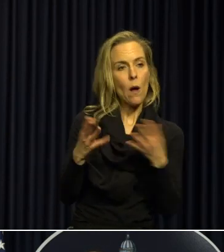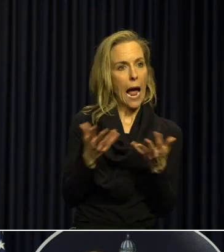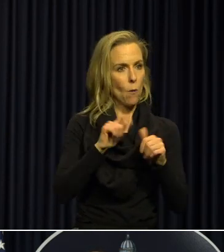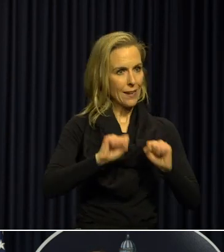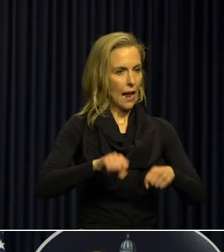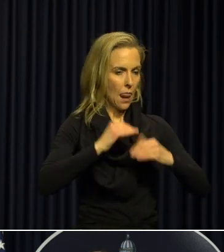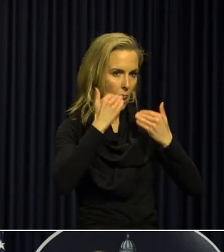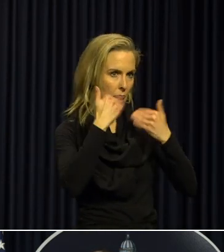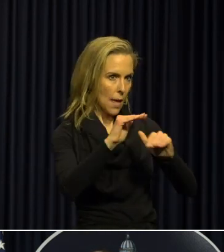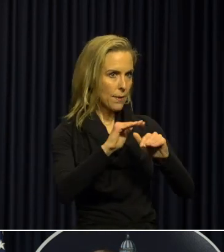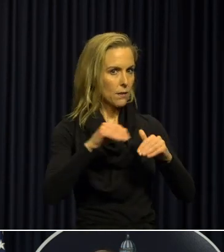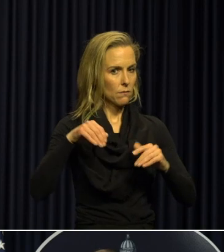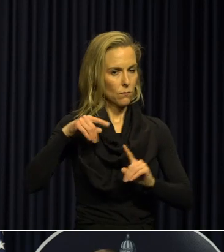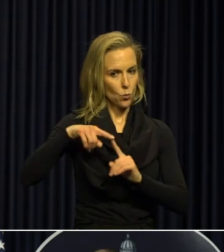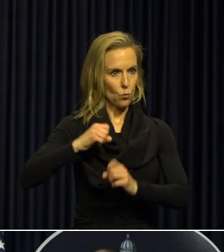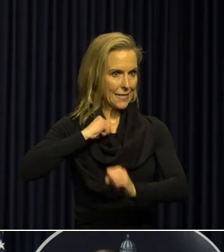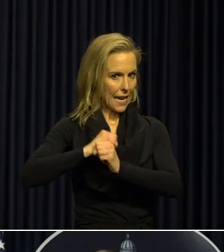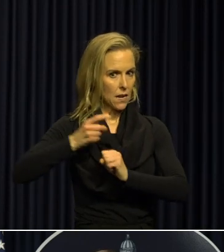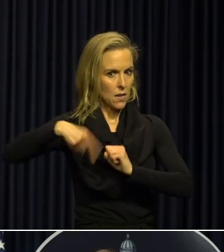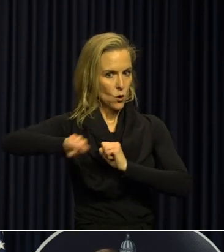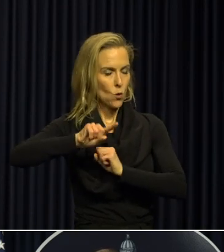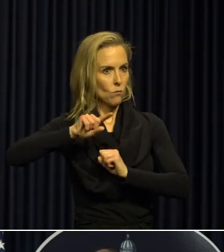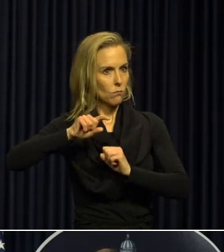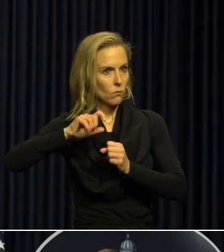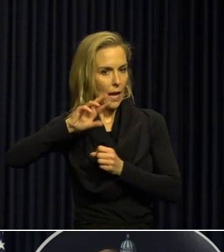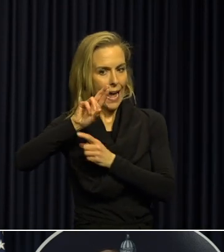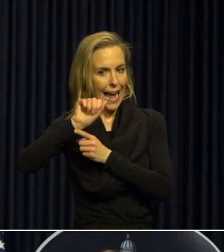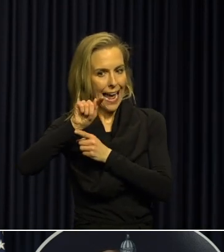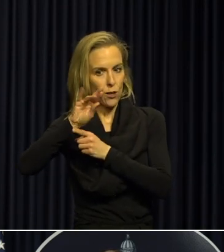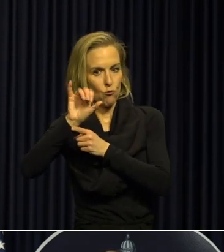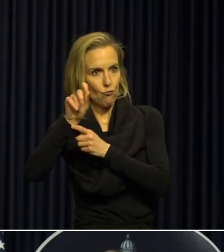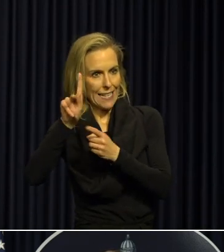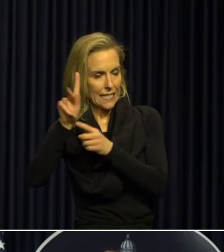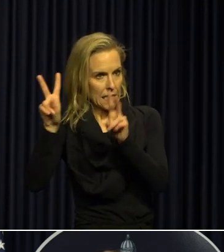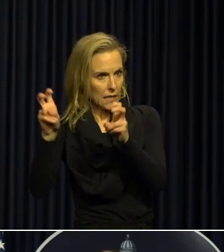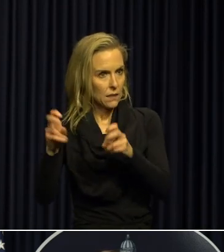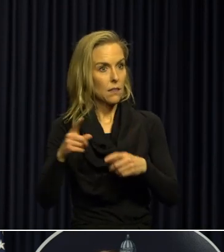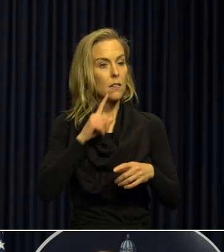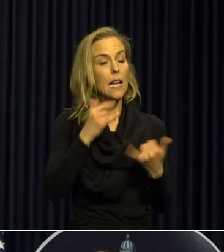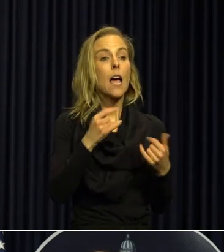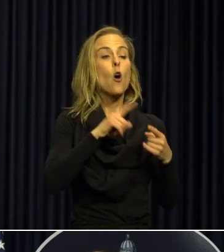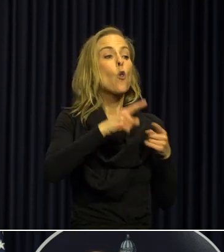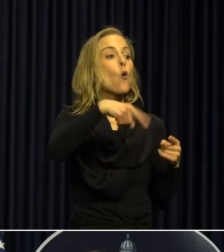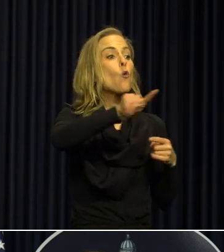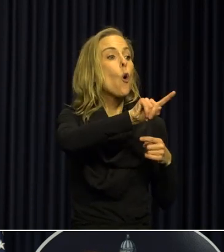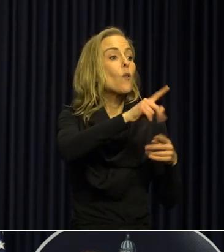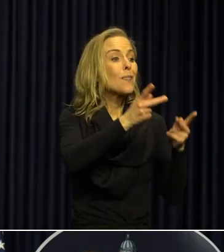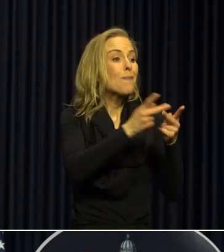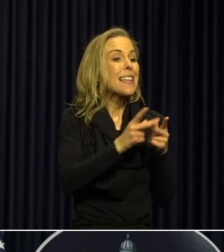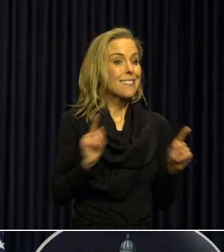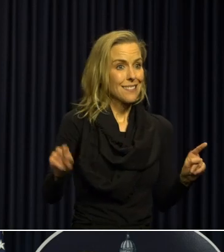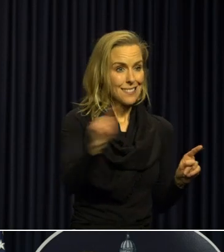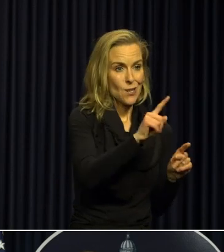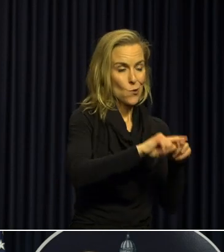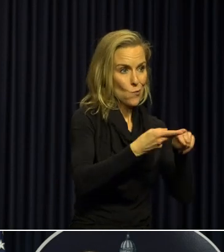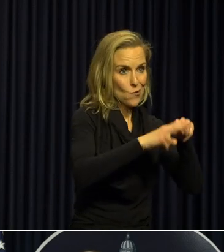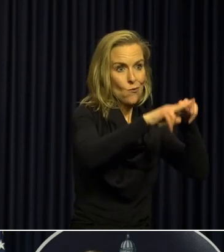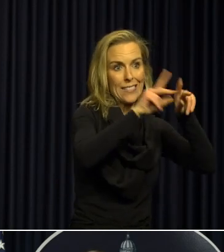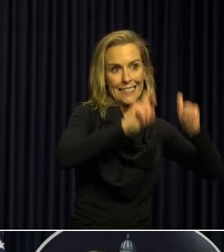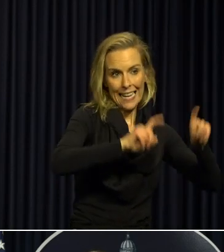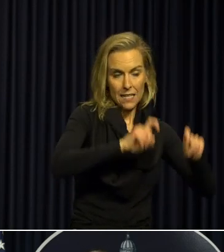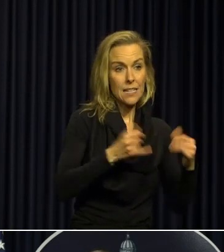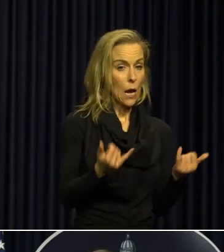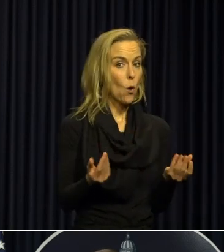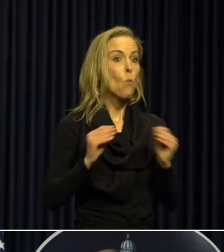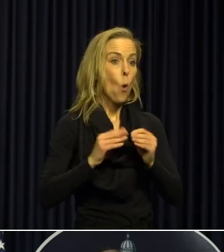are now engaged in a major testing initiative at these facilities, working with them directly. There are now more